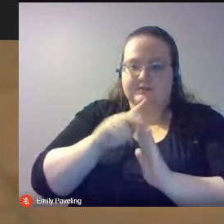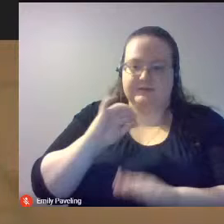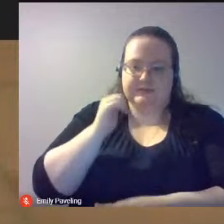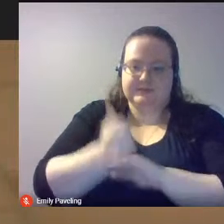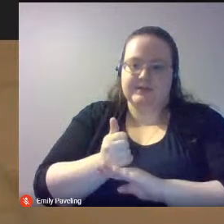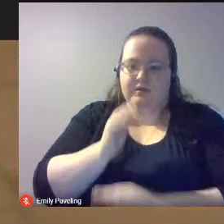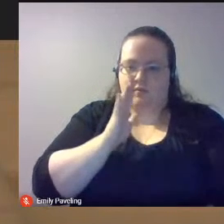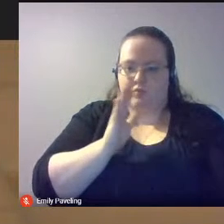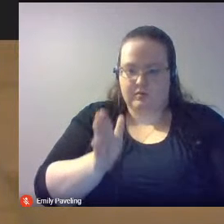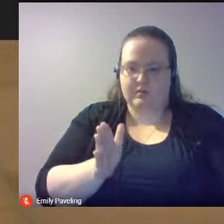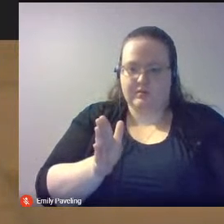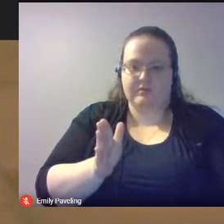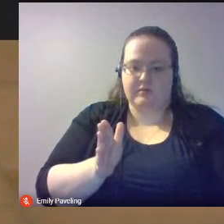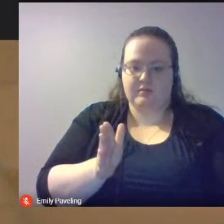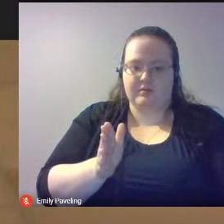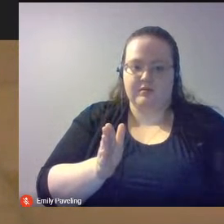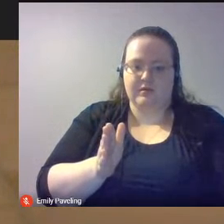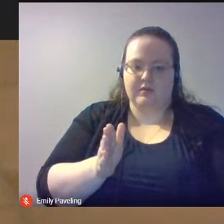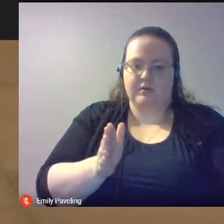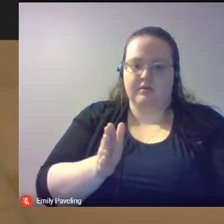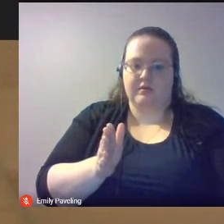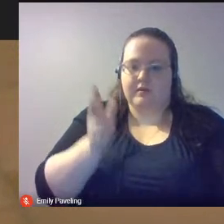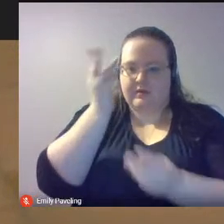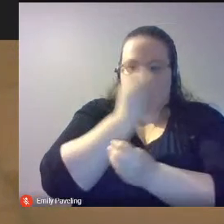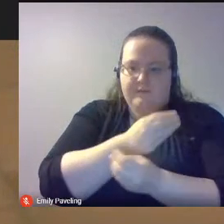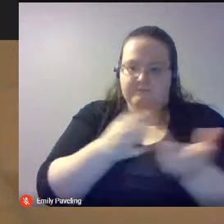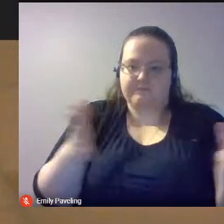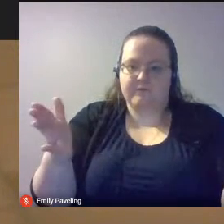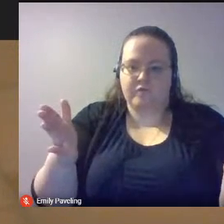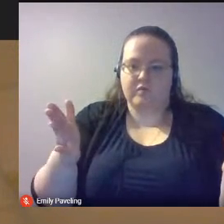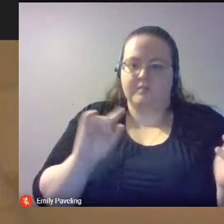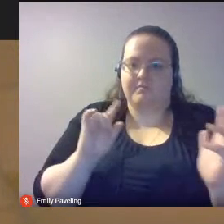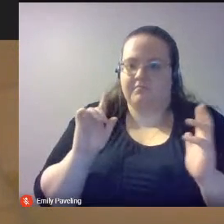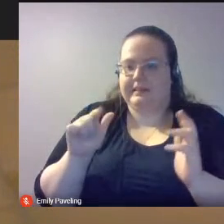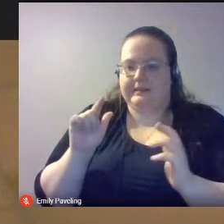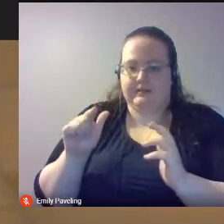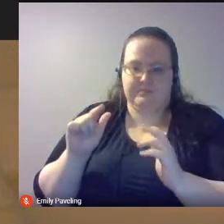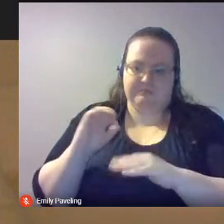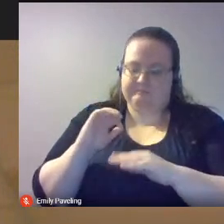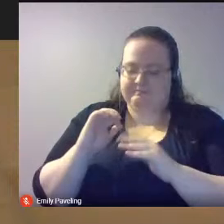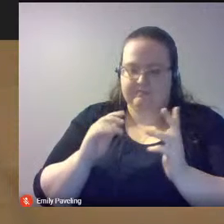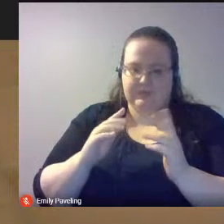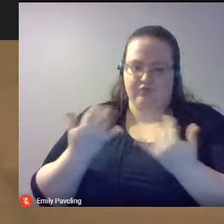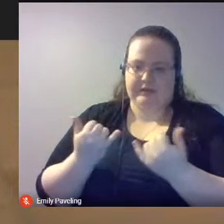it with our school board partners as soon as it's finalized.